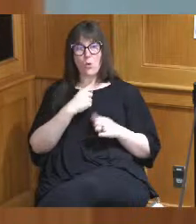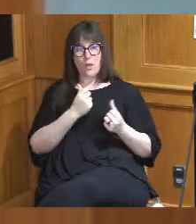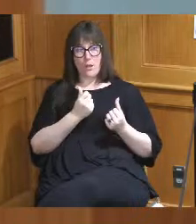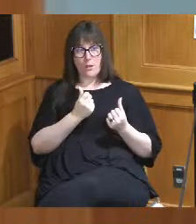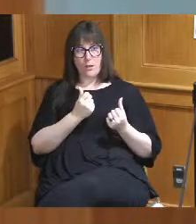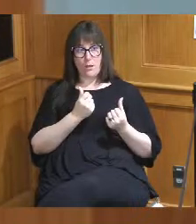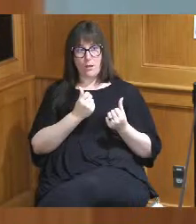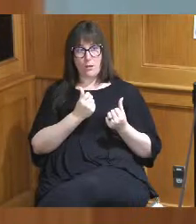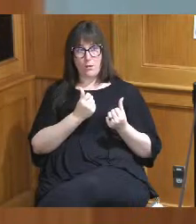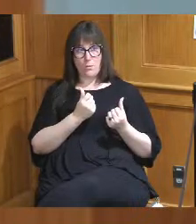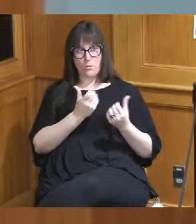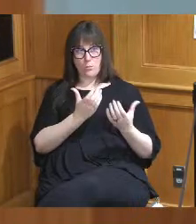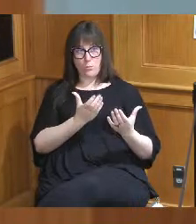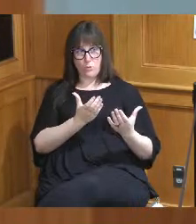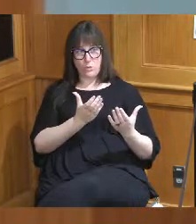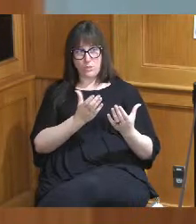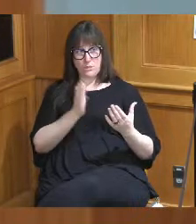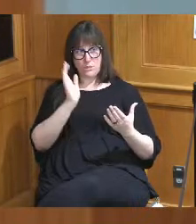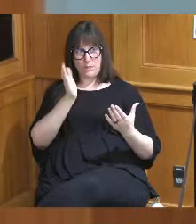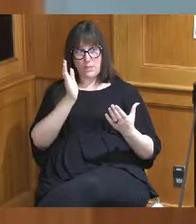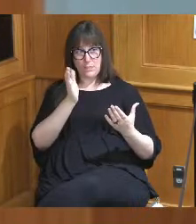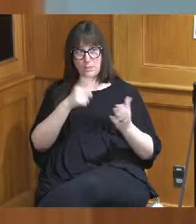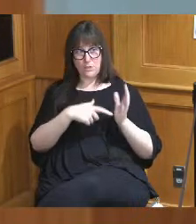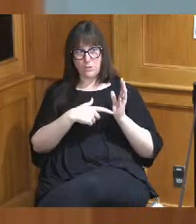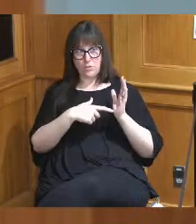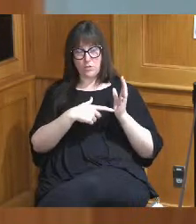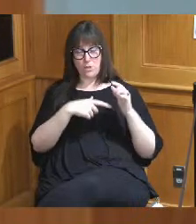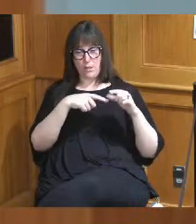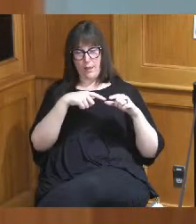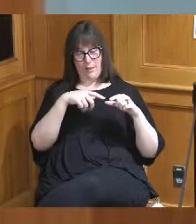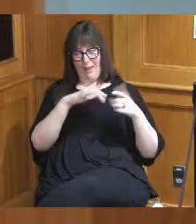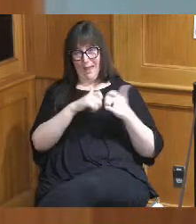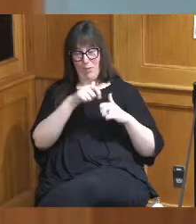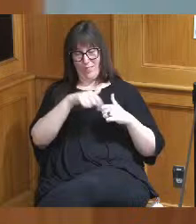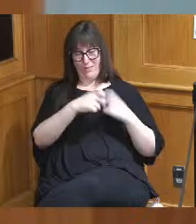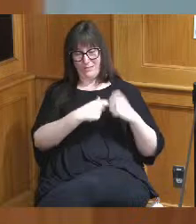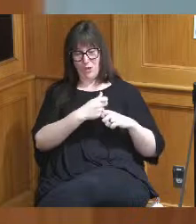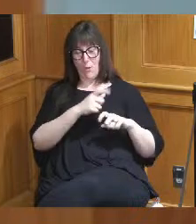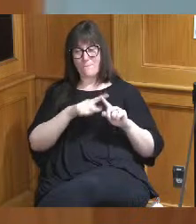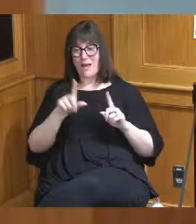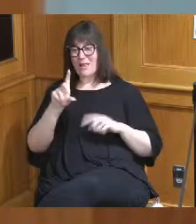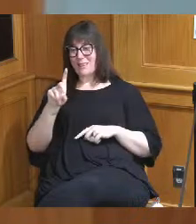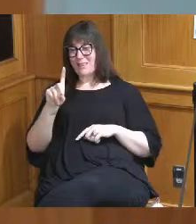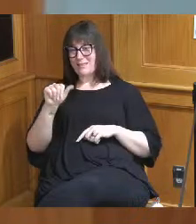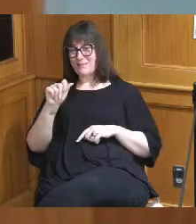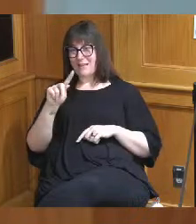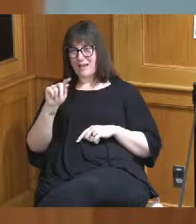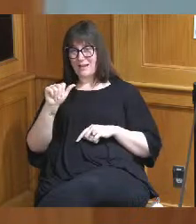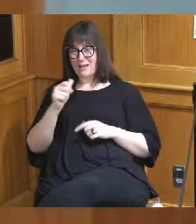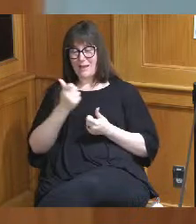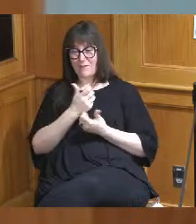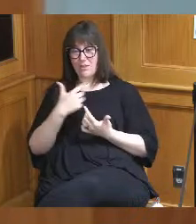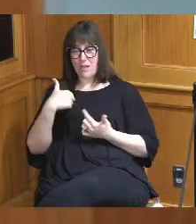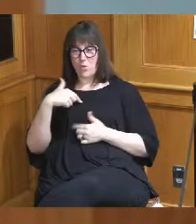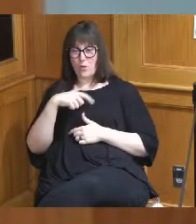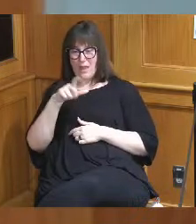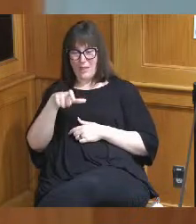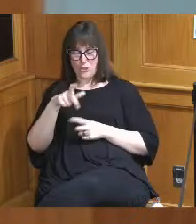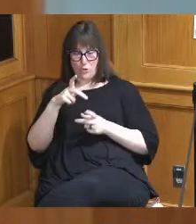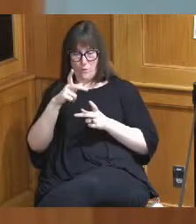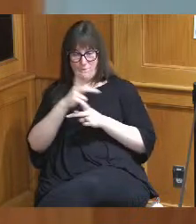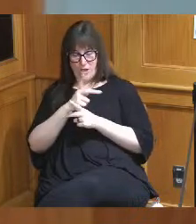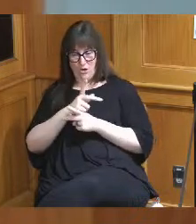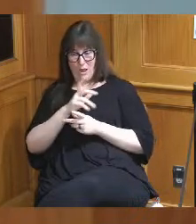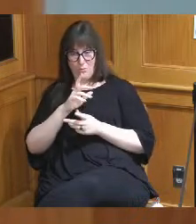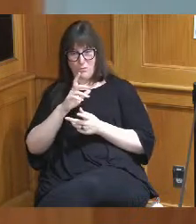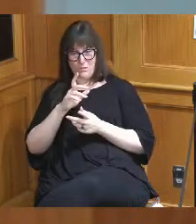on prevention as well going into this year. But as we started to look at the data, we sort of recalibrated on that front to